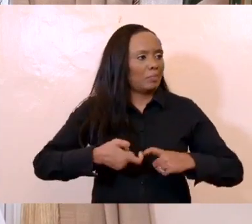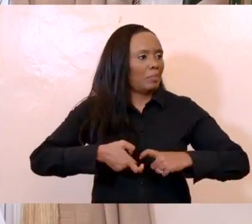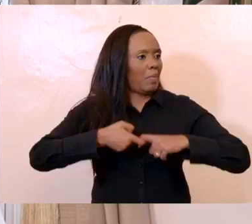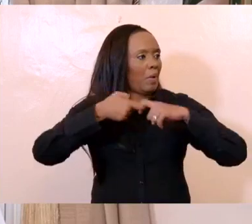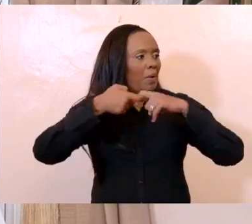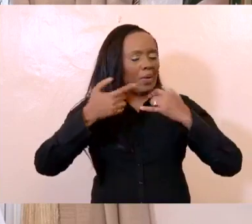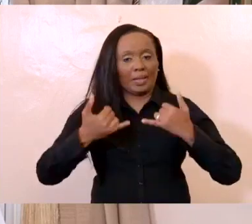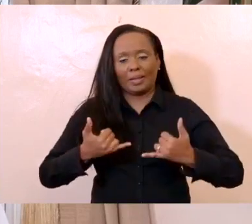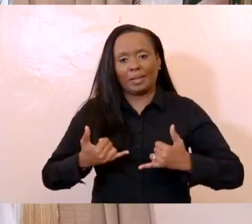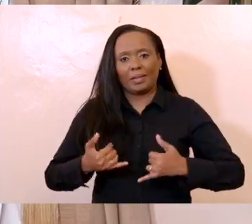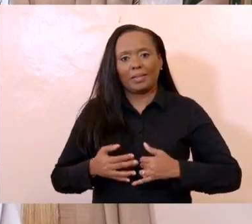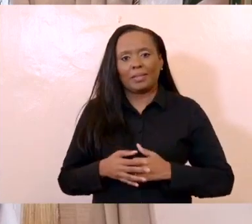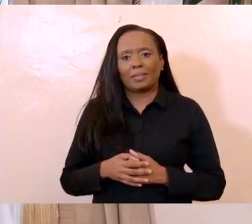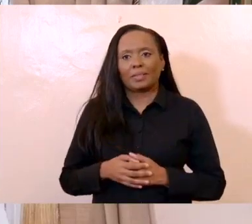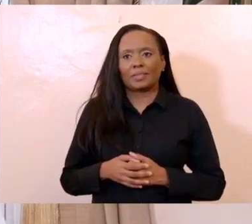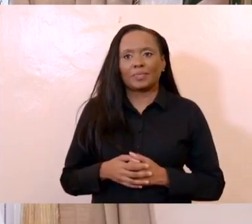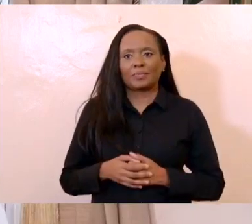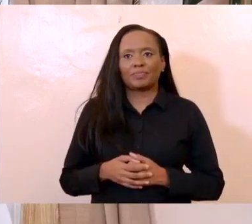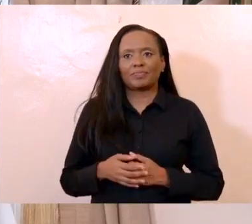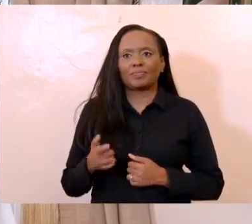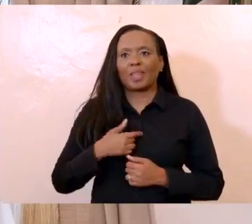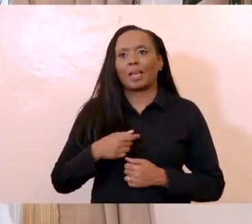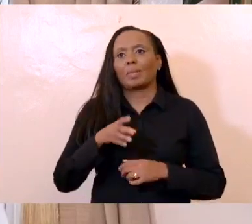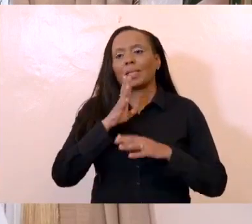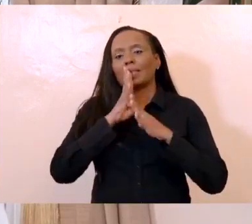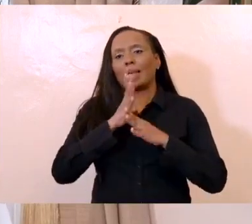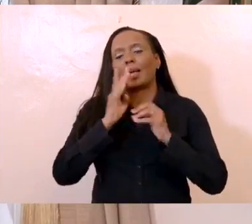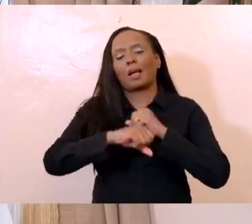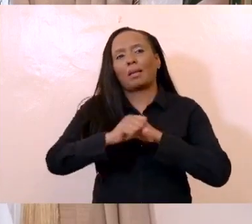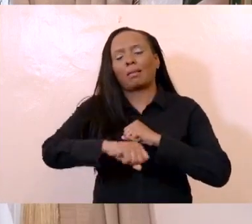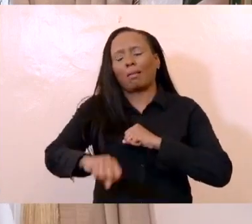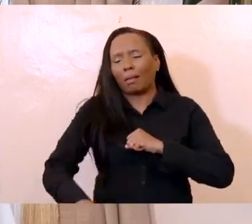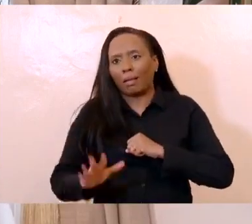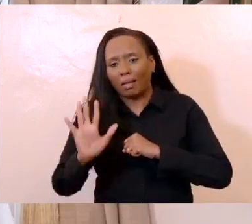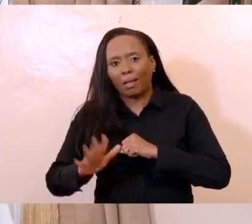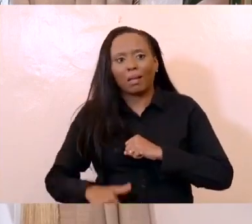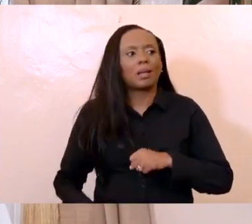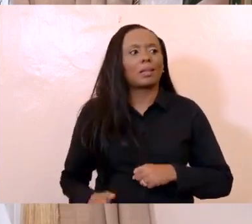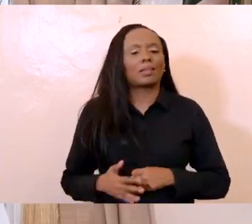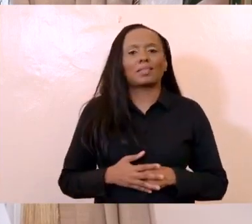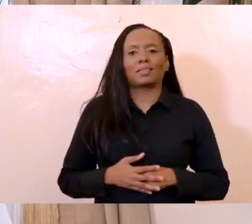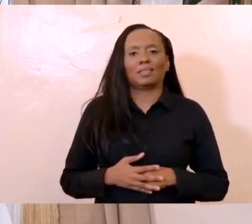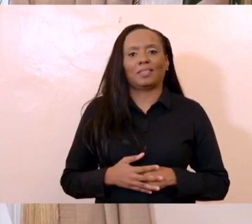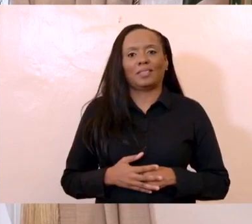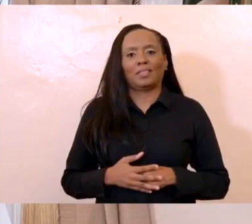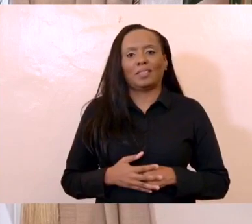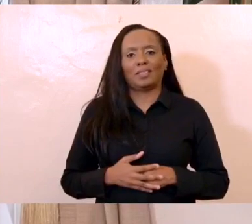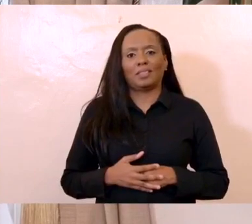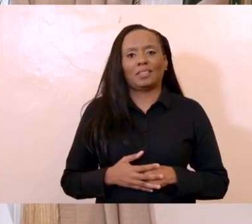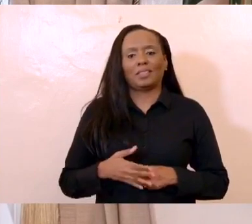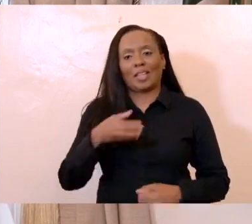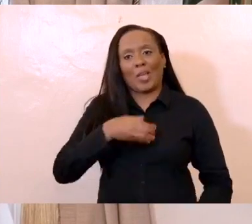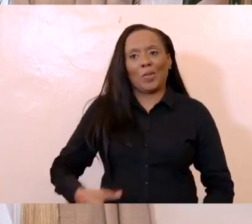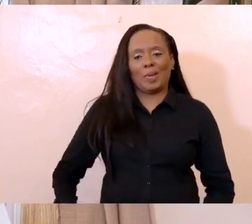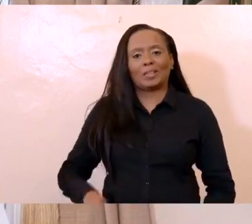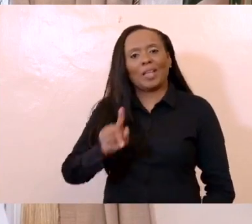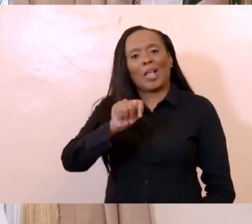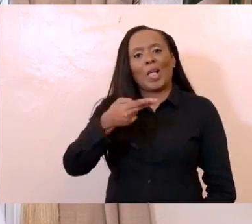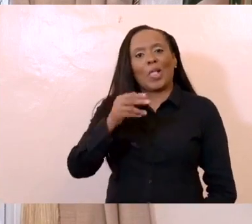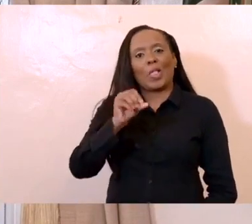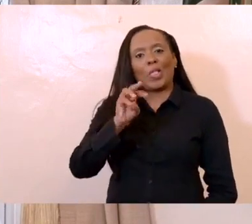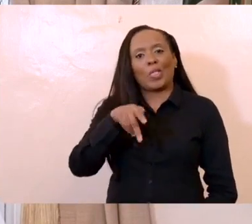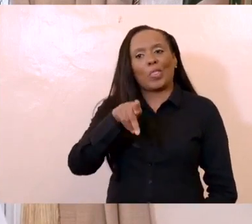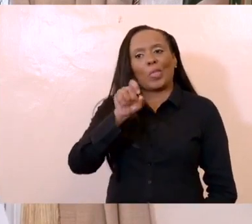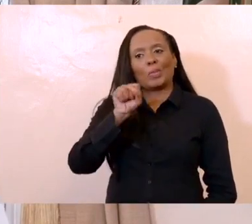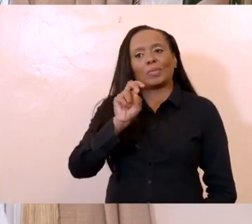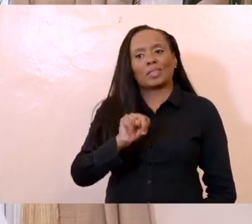stop at this point because I think I've been talking for a while now, and see if Ambassador Thompson has any more questions